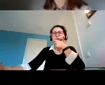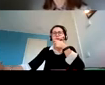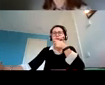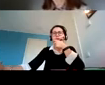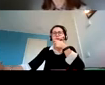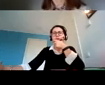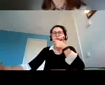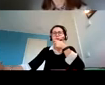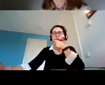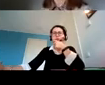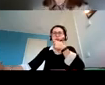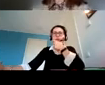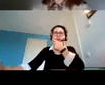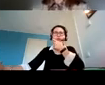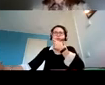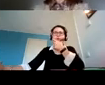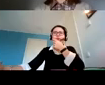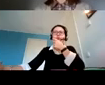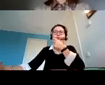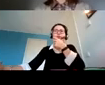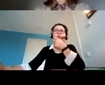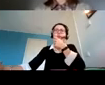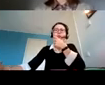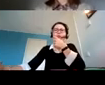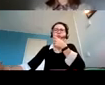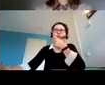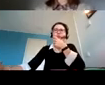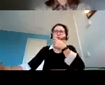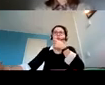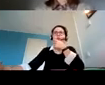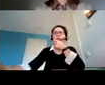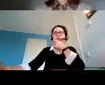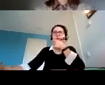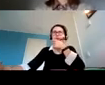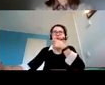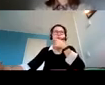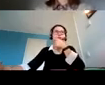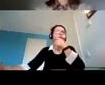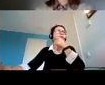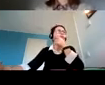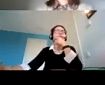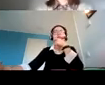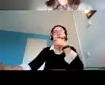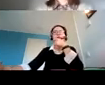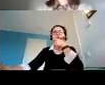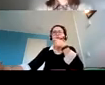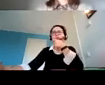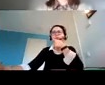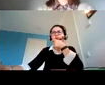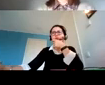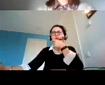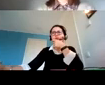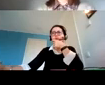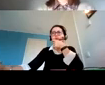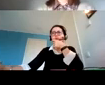Rights, that is not the national human rights institution in Italy, but it's just an interministerial body. So it's